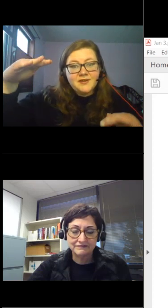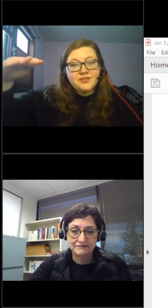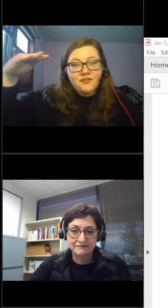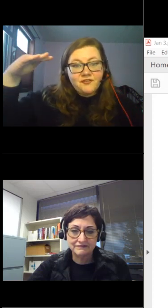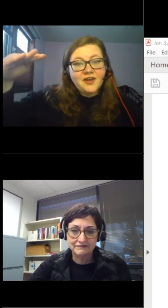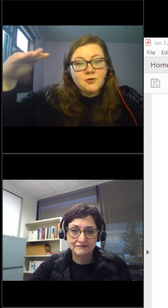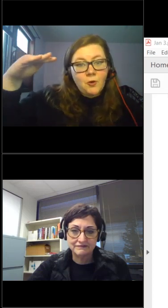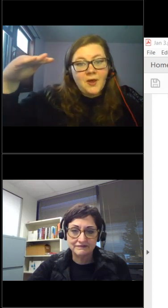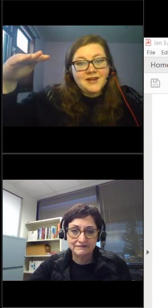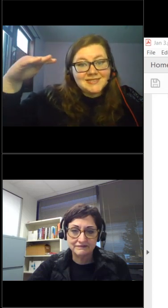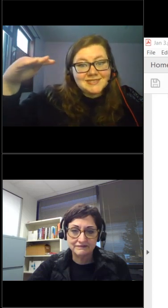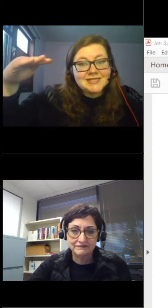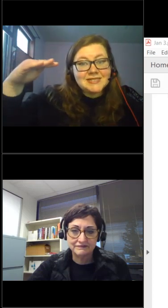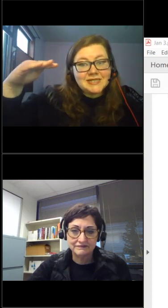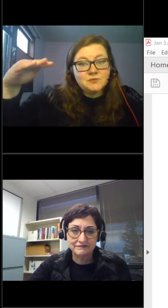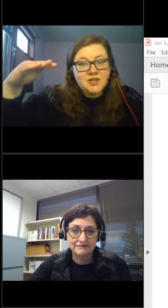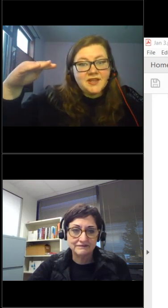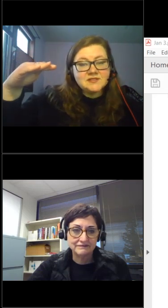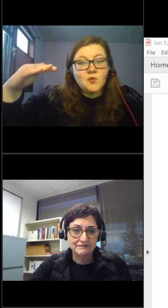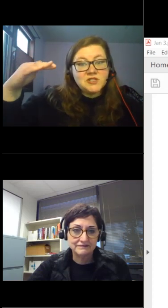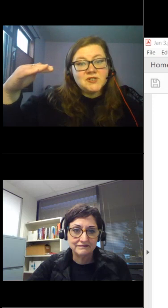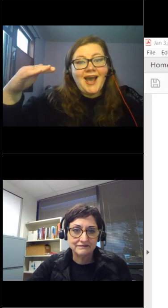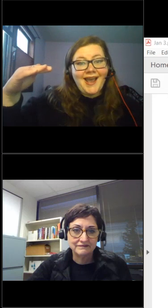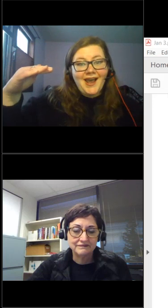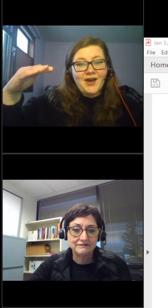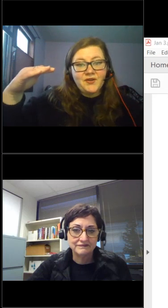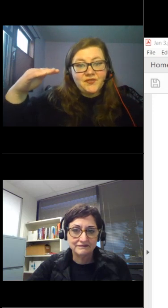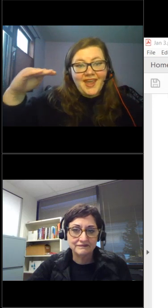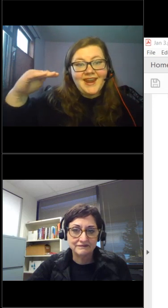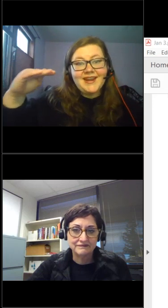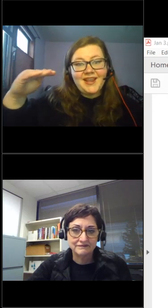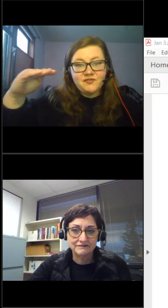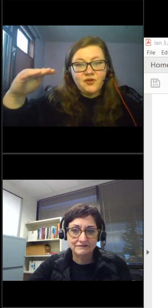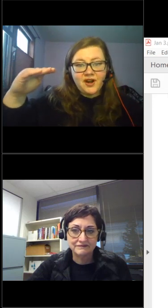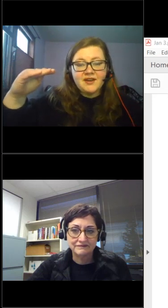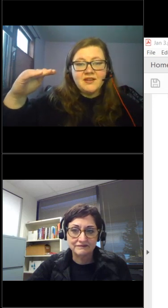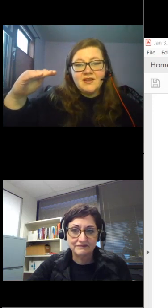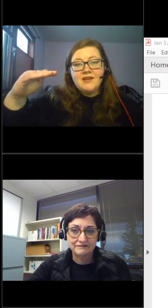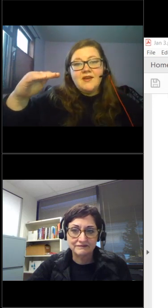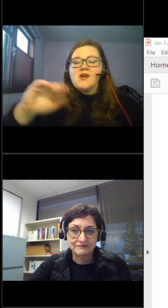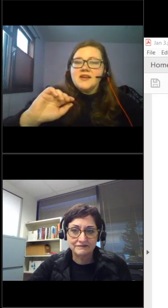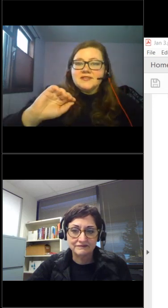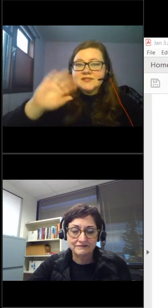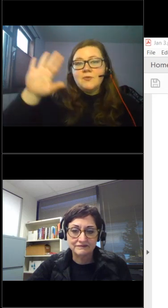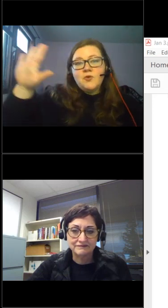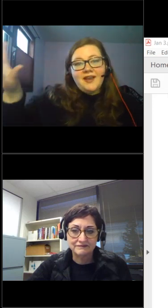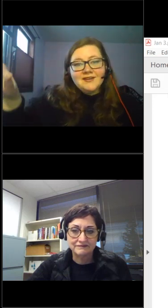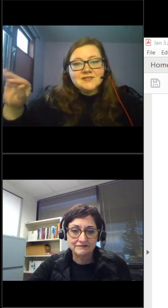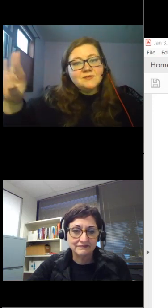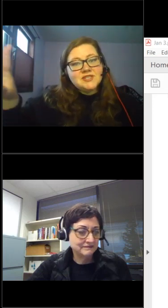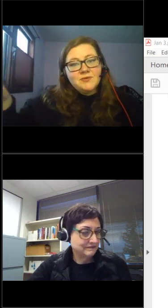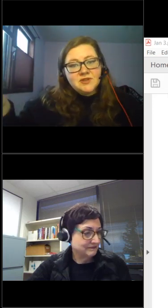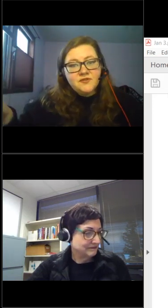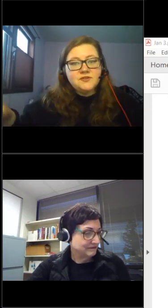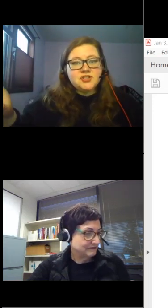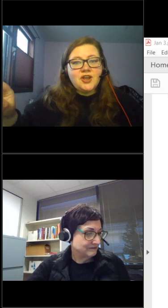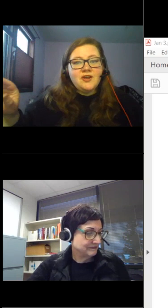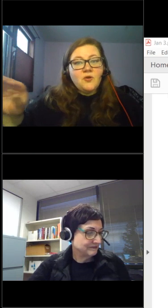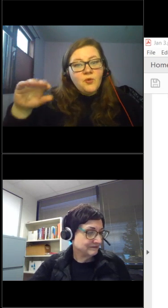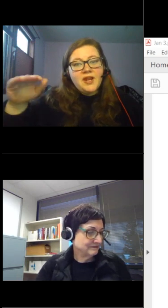ended. The federal one is still in place. We do not have the end date for it. Somewhere, sometime in